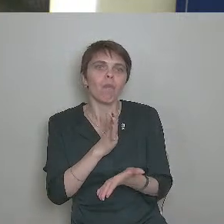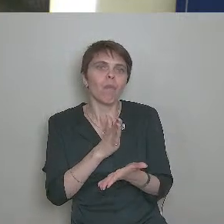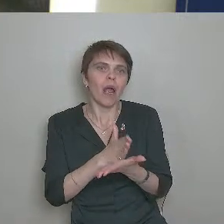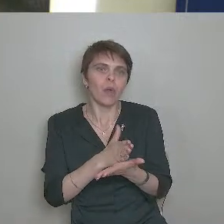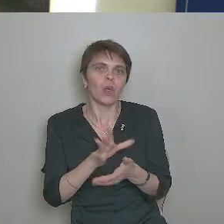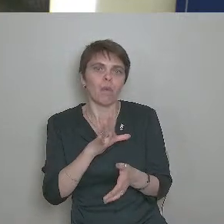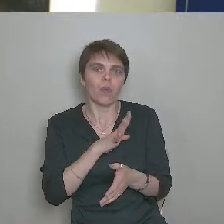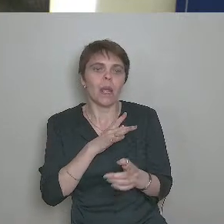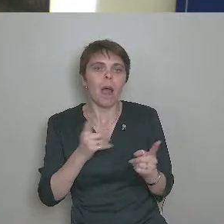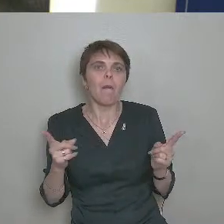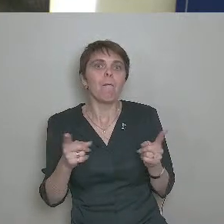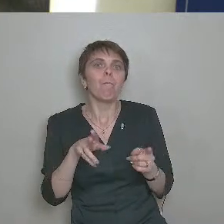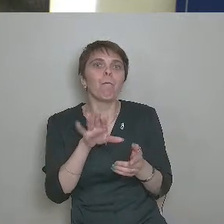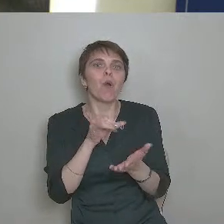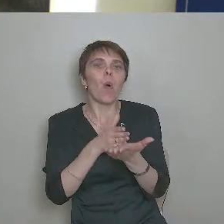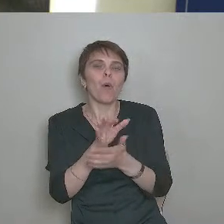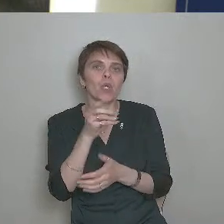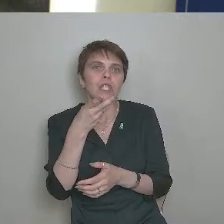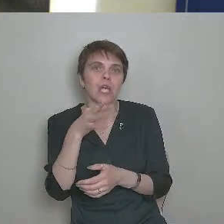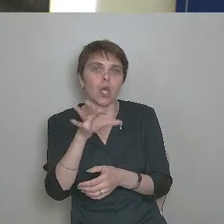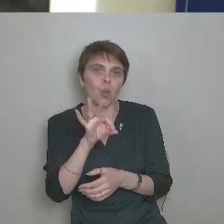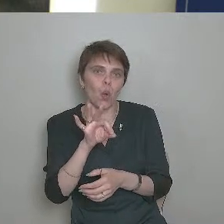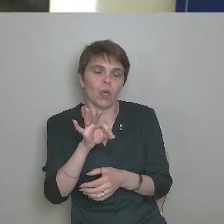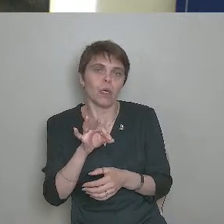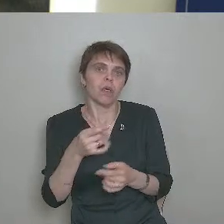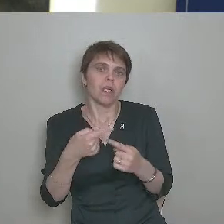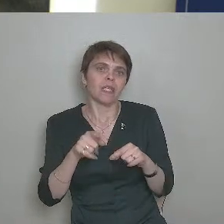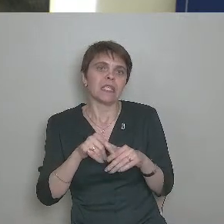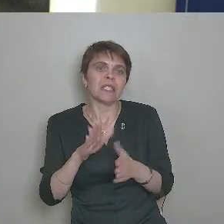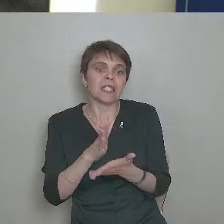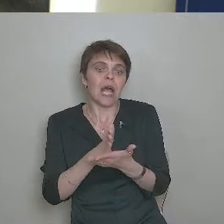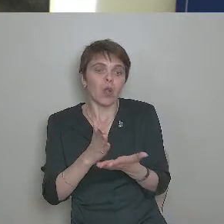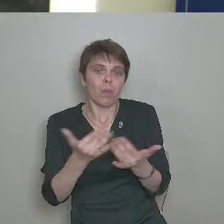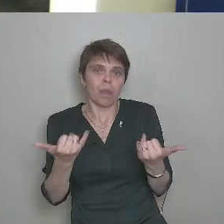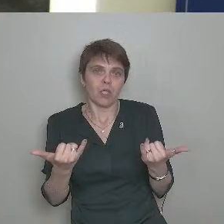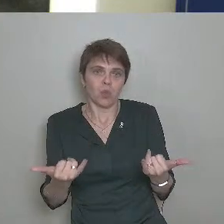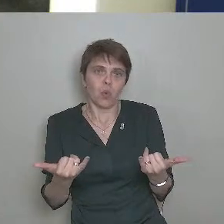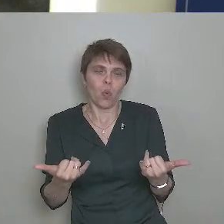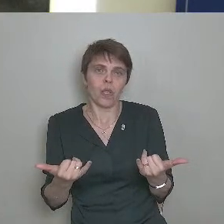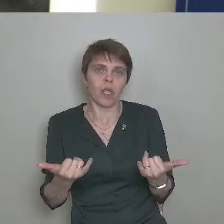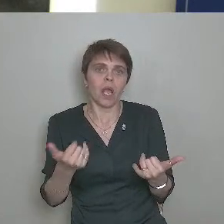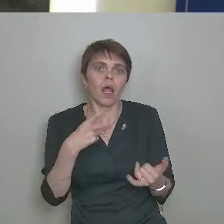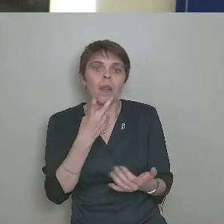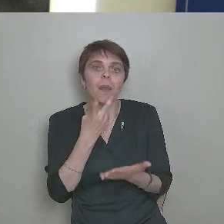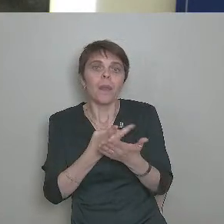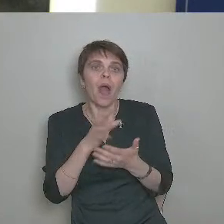the individual should be proportional to the